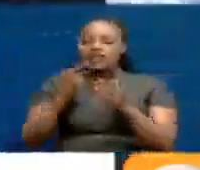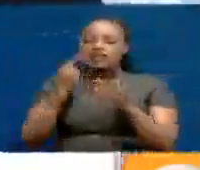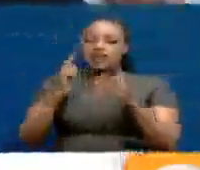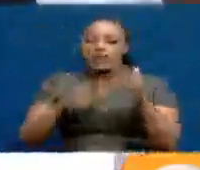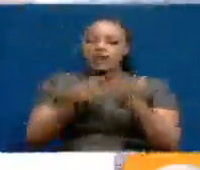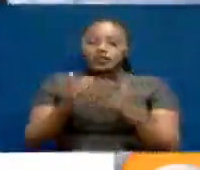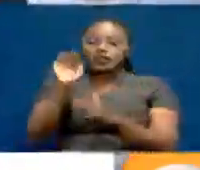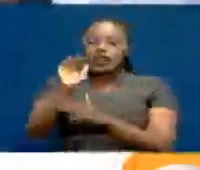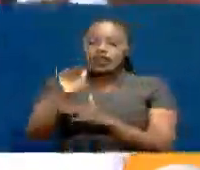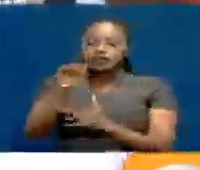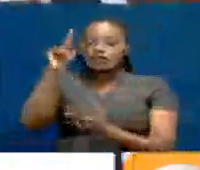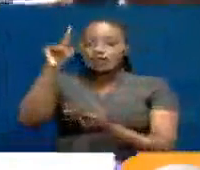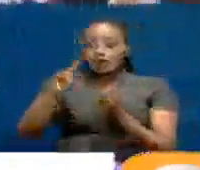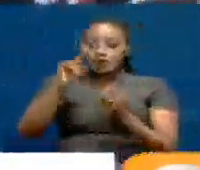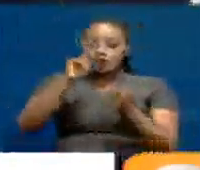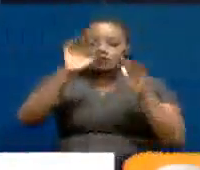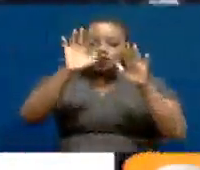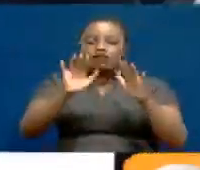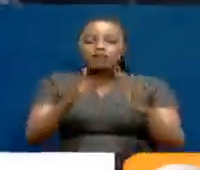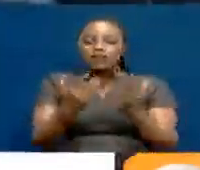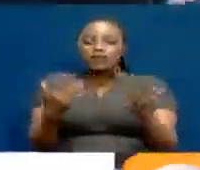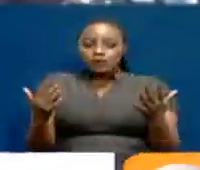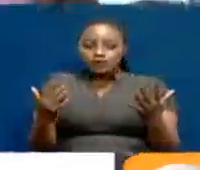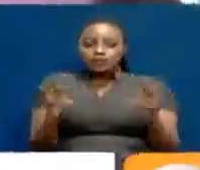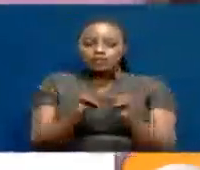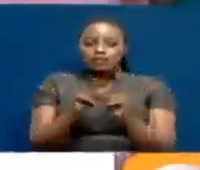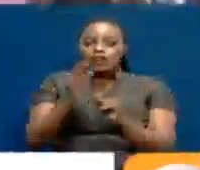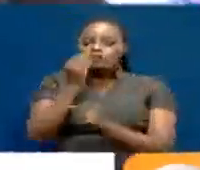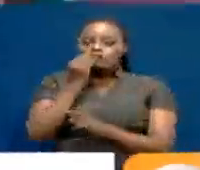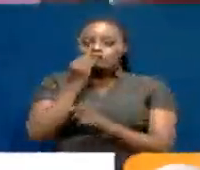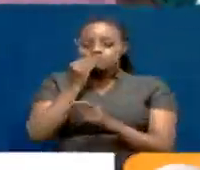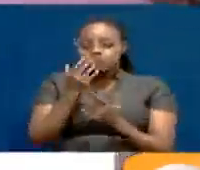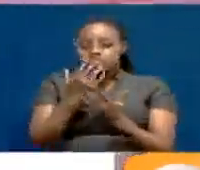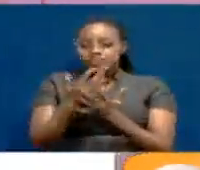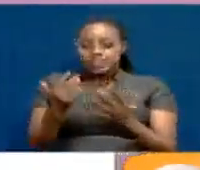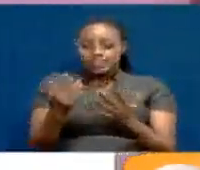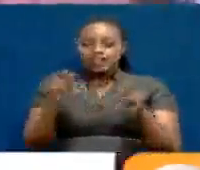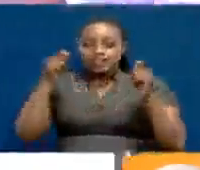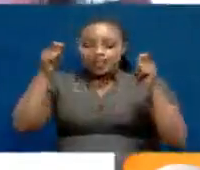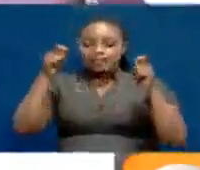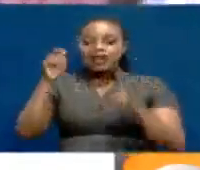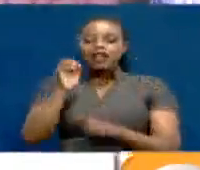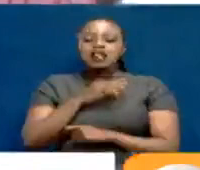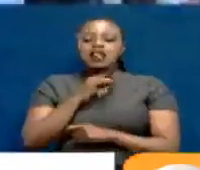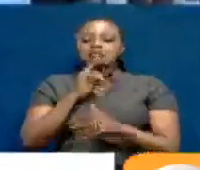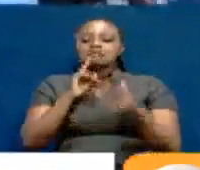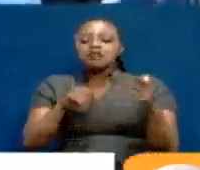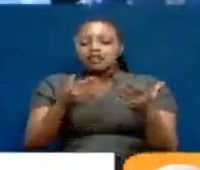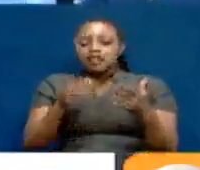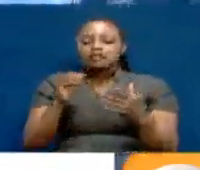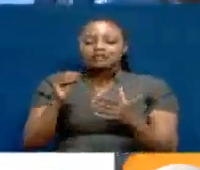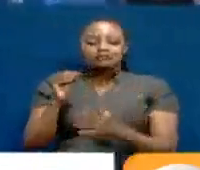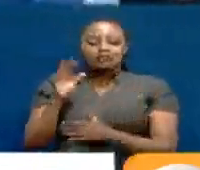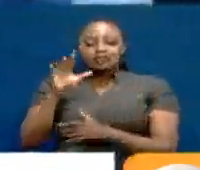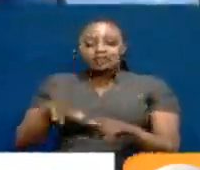slogans calling for price cuts in essential goods, especially food items. The protesters complained that the rising cost